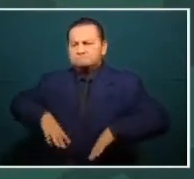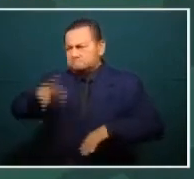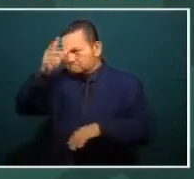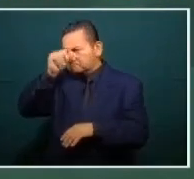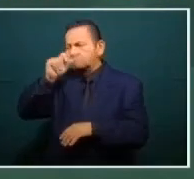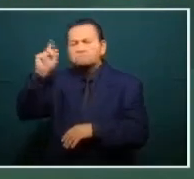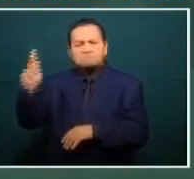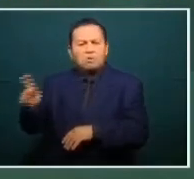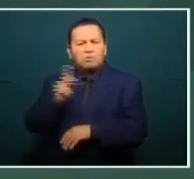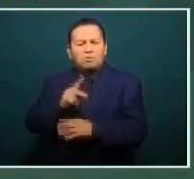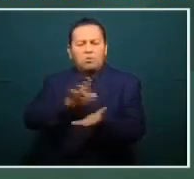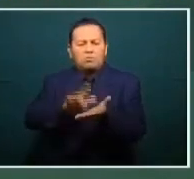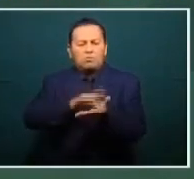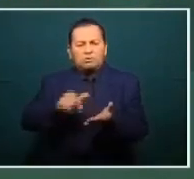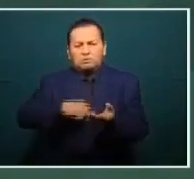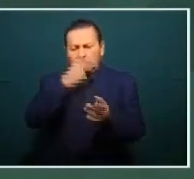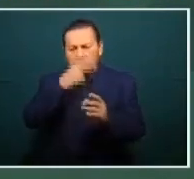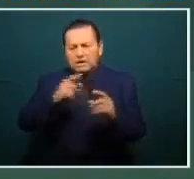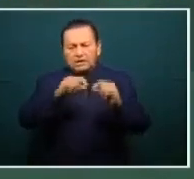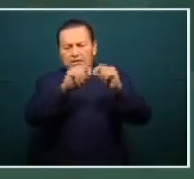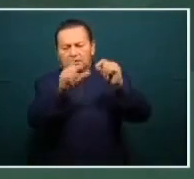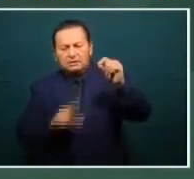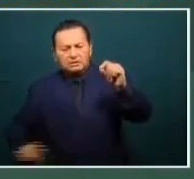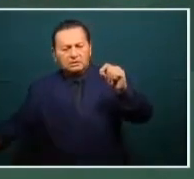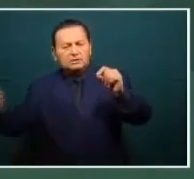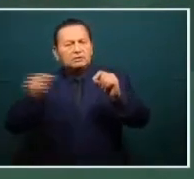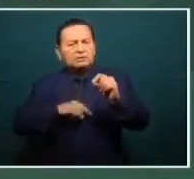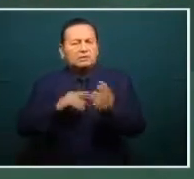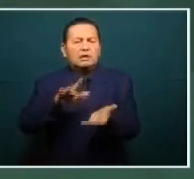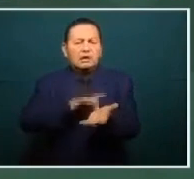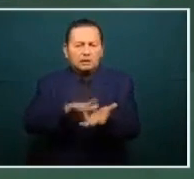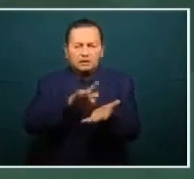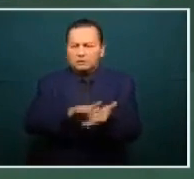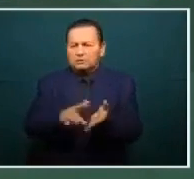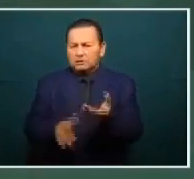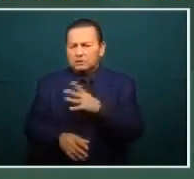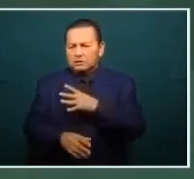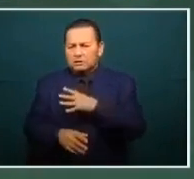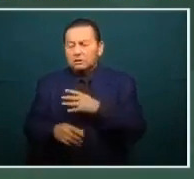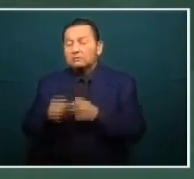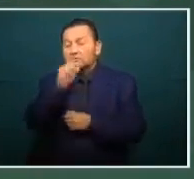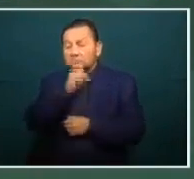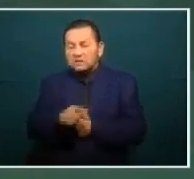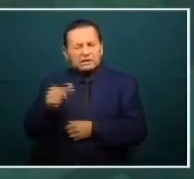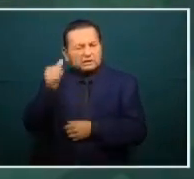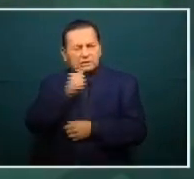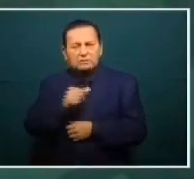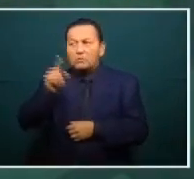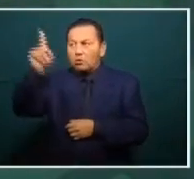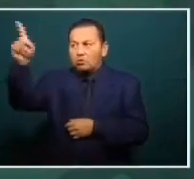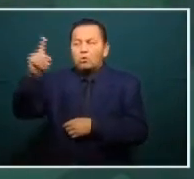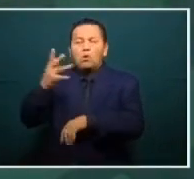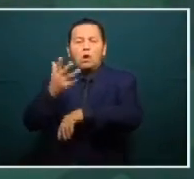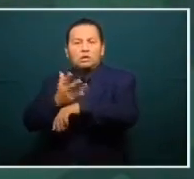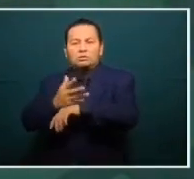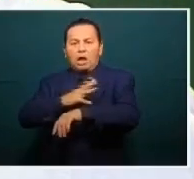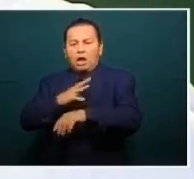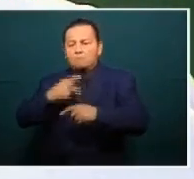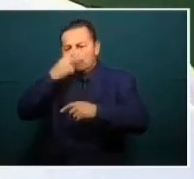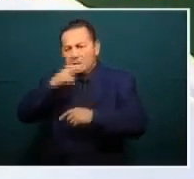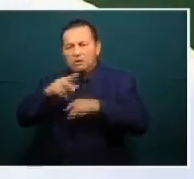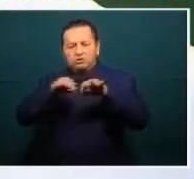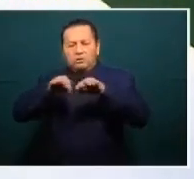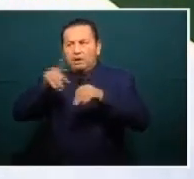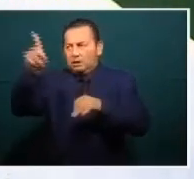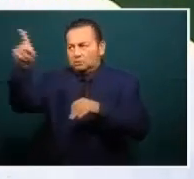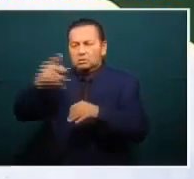they have the same attitude of backing Mexico, of Mexicans, the